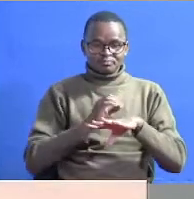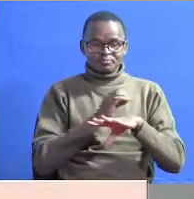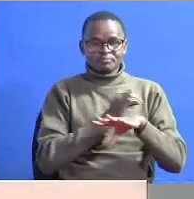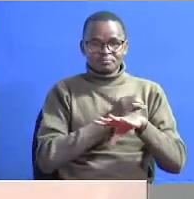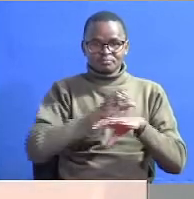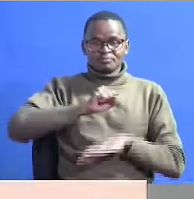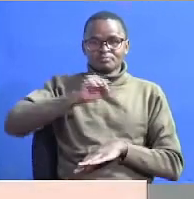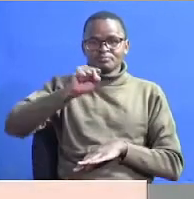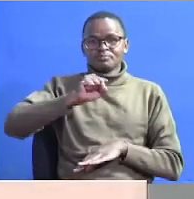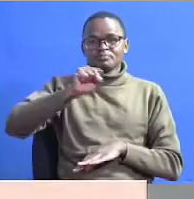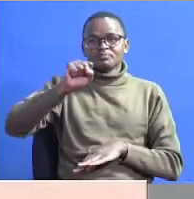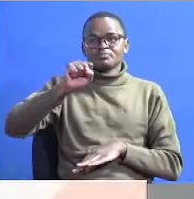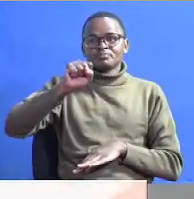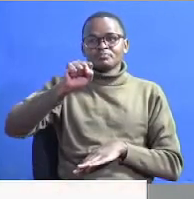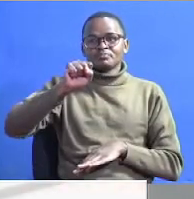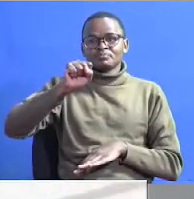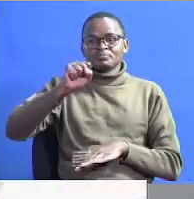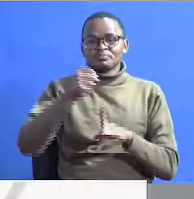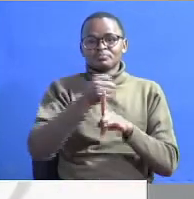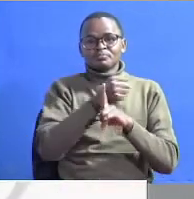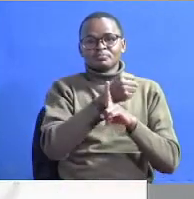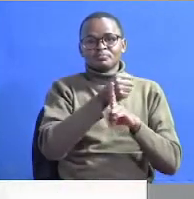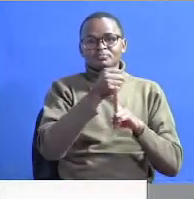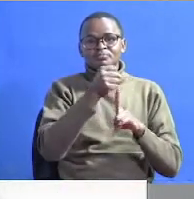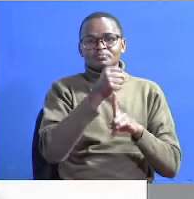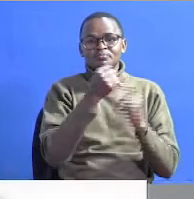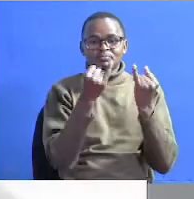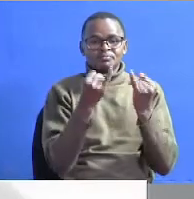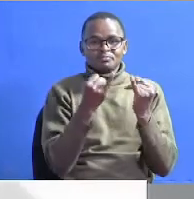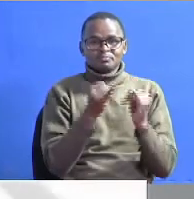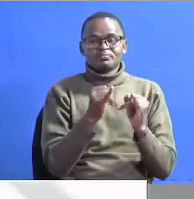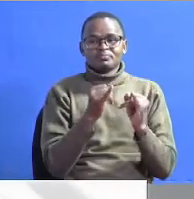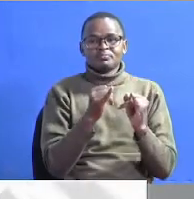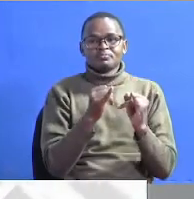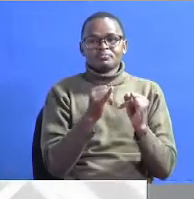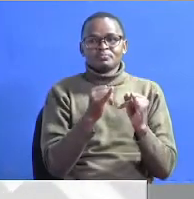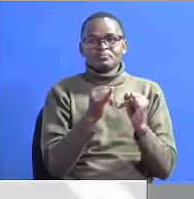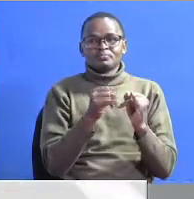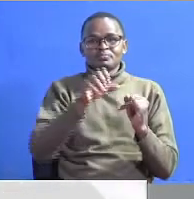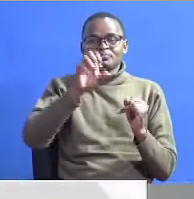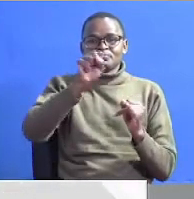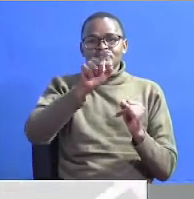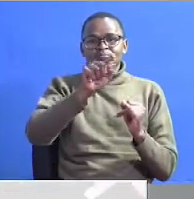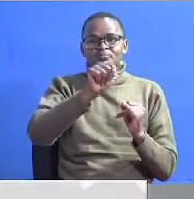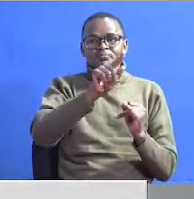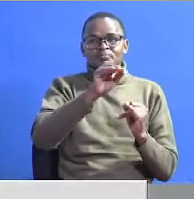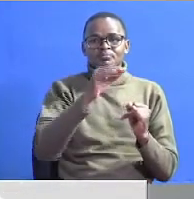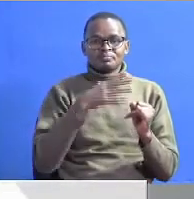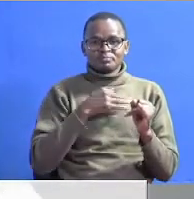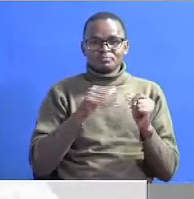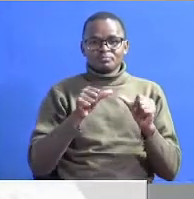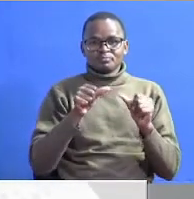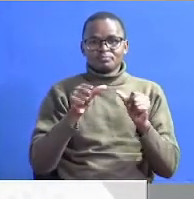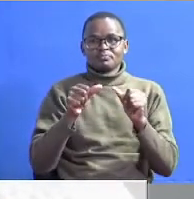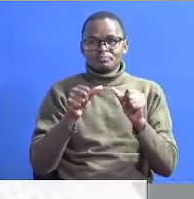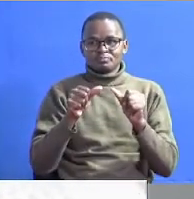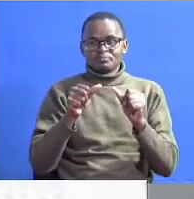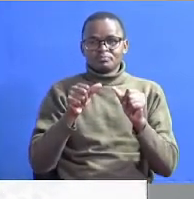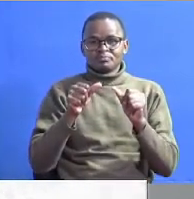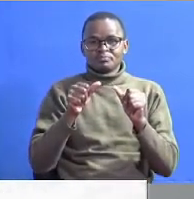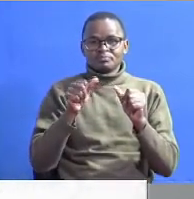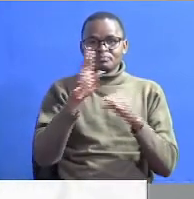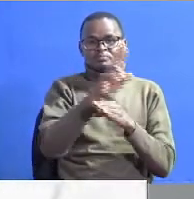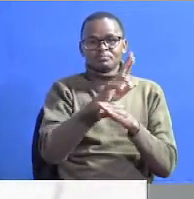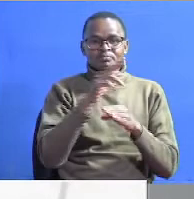political battleground. Right. Now, if you talk about the state capture, there was continuous weaponization of